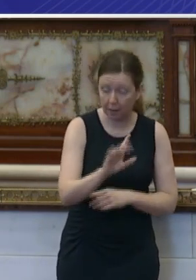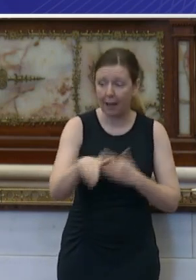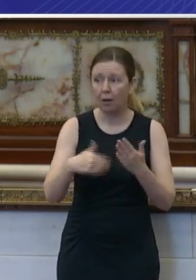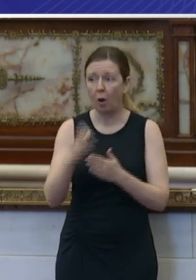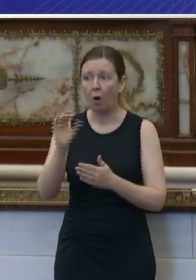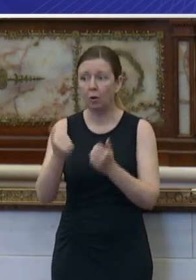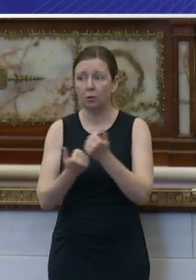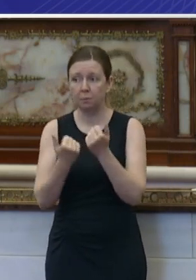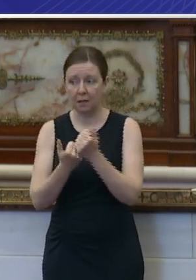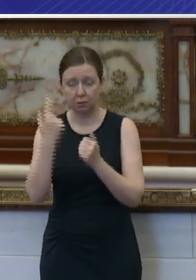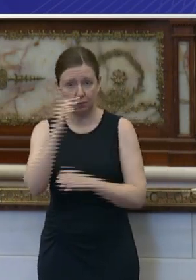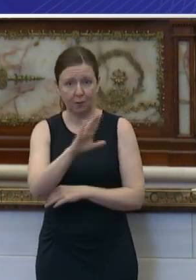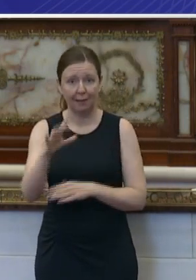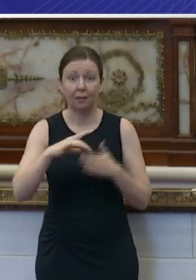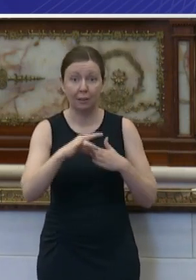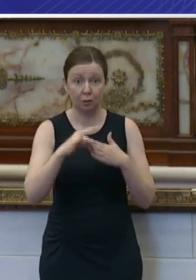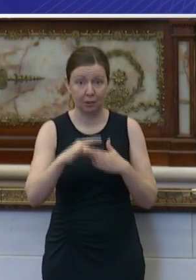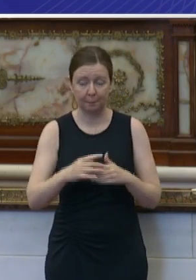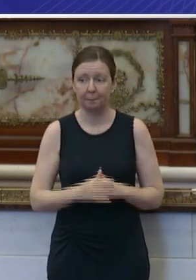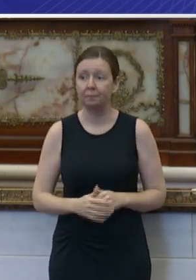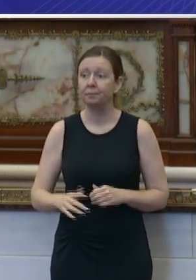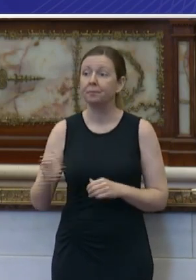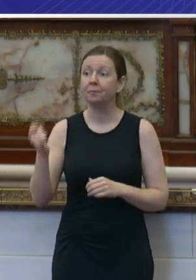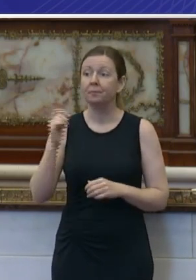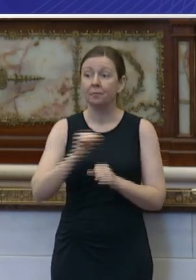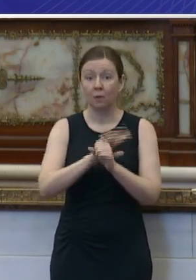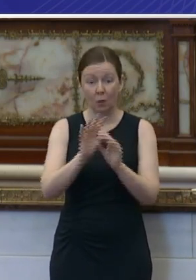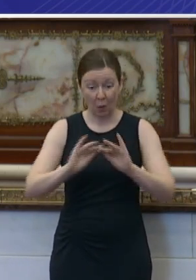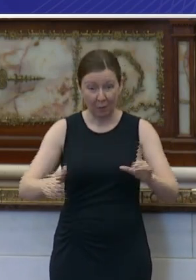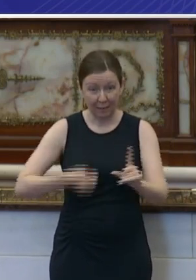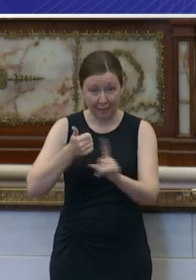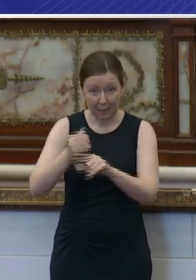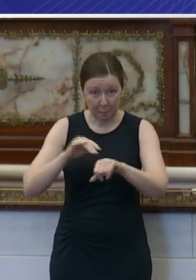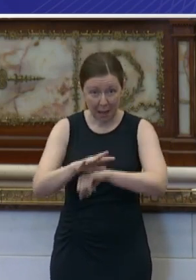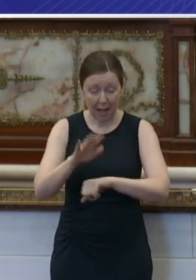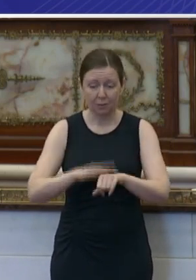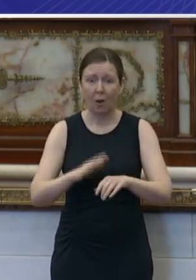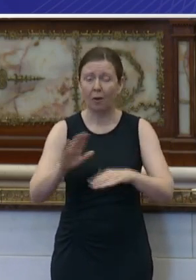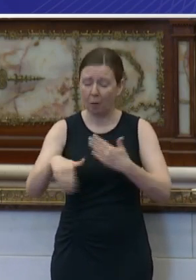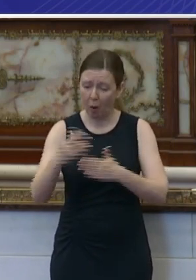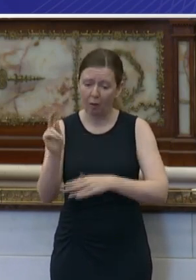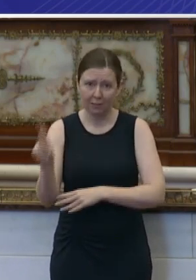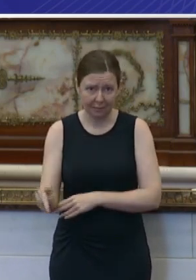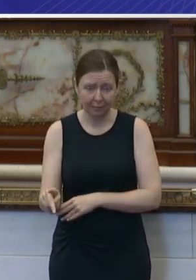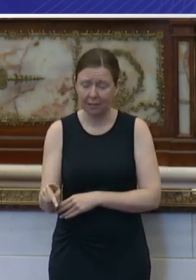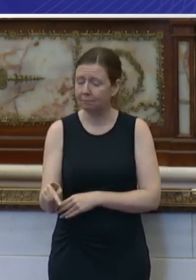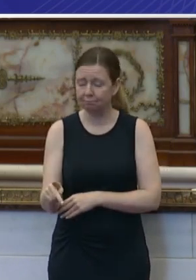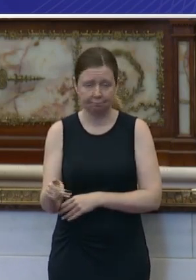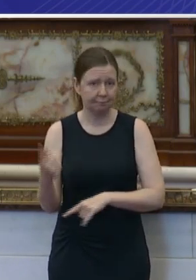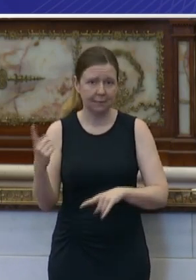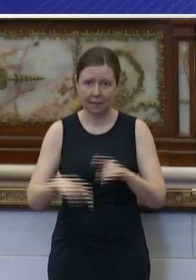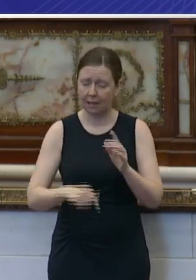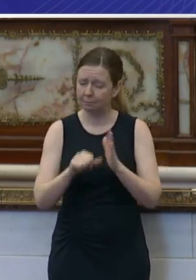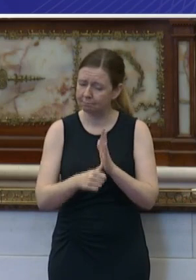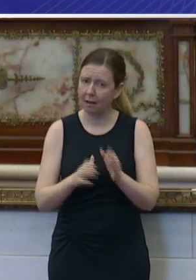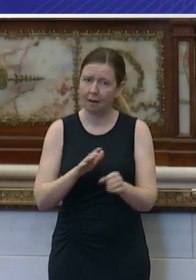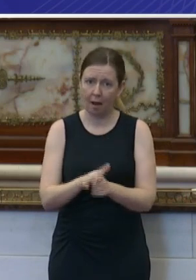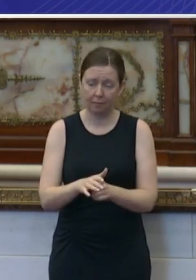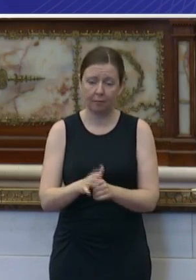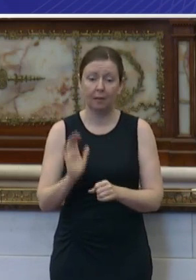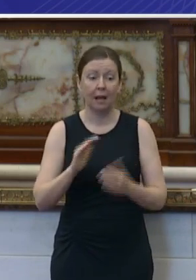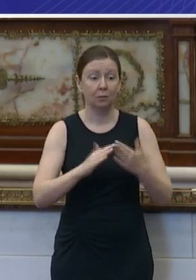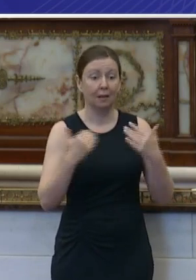for their leadership on this issue. The impact COVID-19 has had on the lives of all Philadelphians cannot be understated. Our city went from having